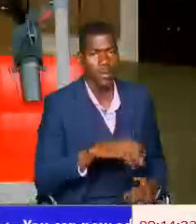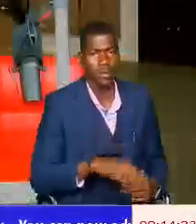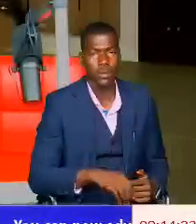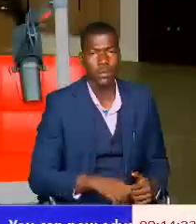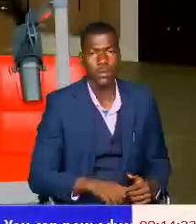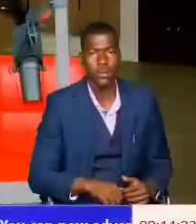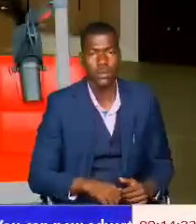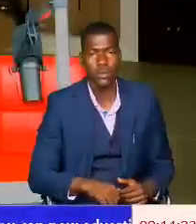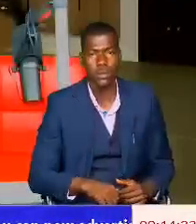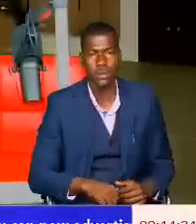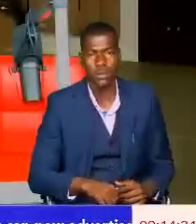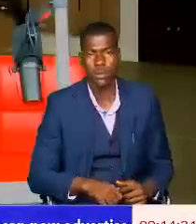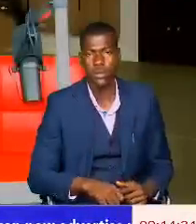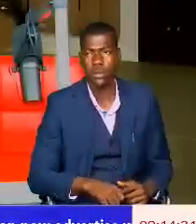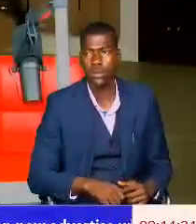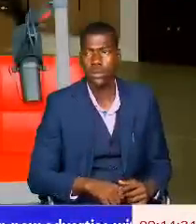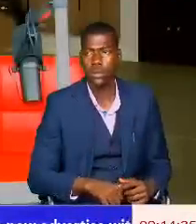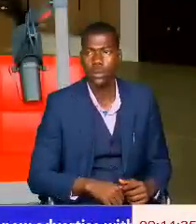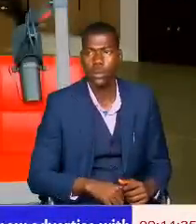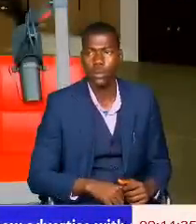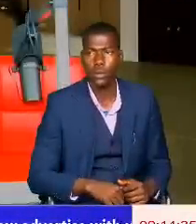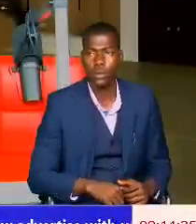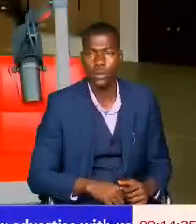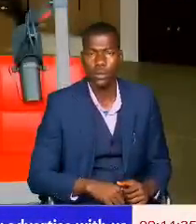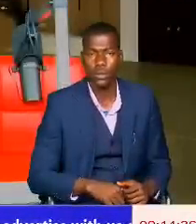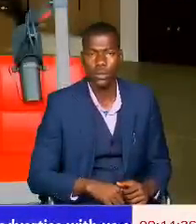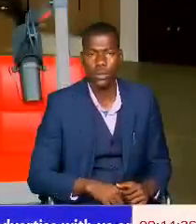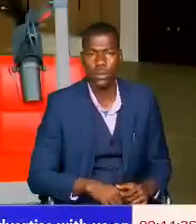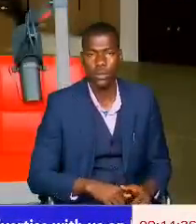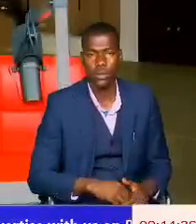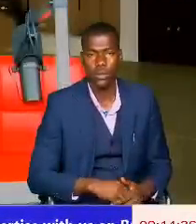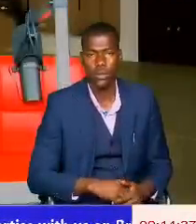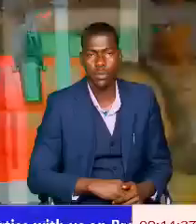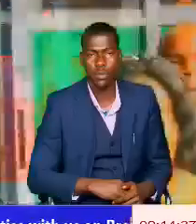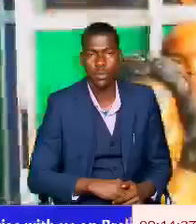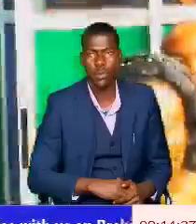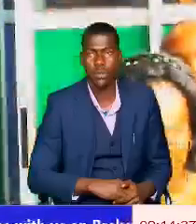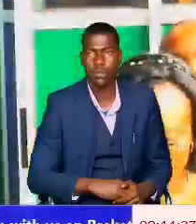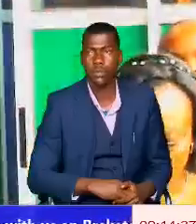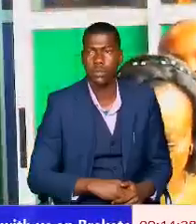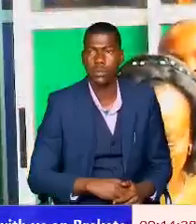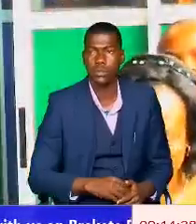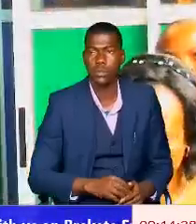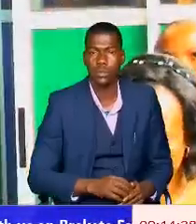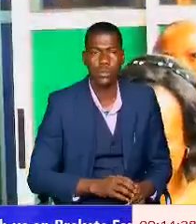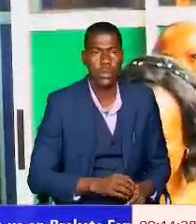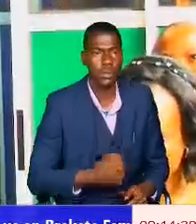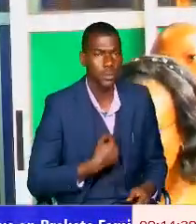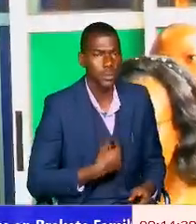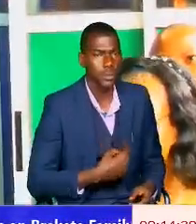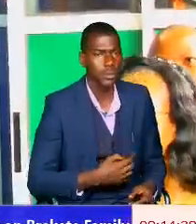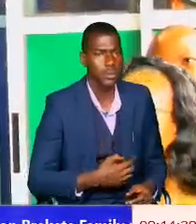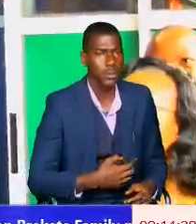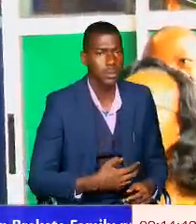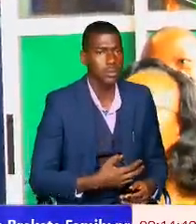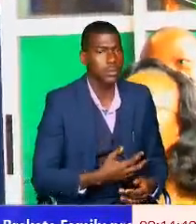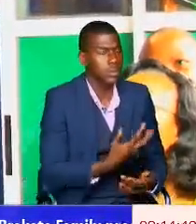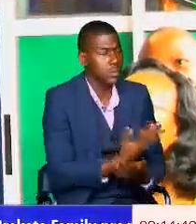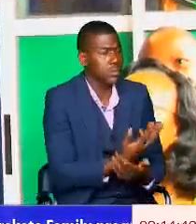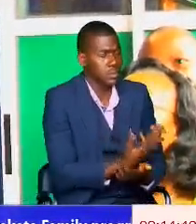You have been in prison. I've been in prison 12 years. Calm down now. I have been in prison 12 years, sir. God discharge